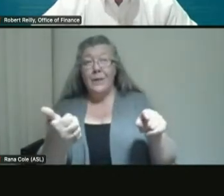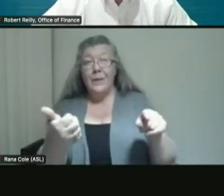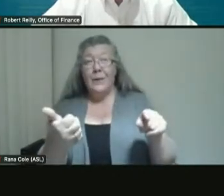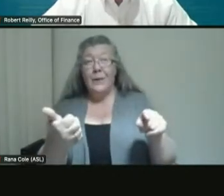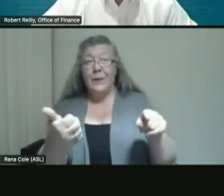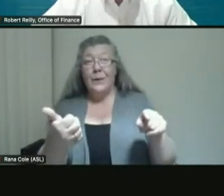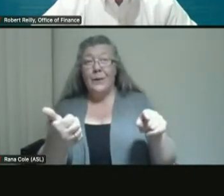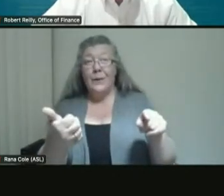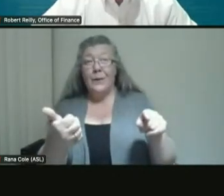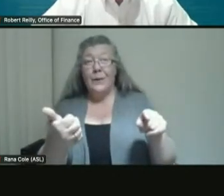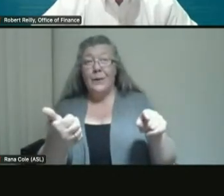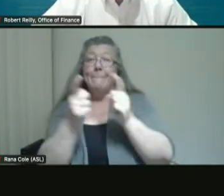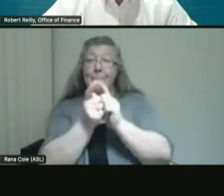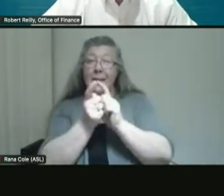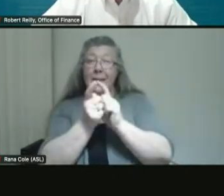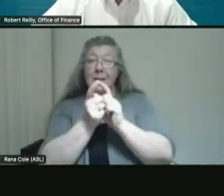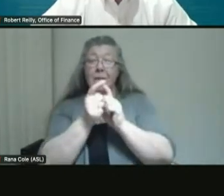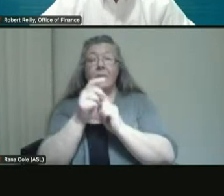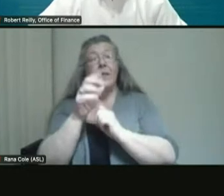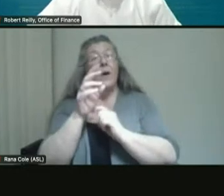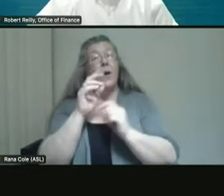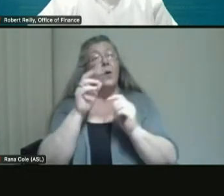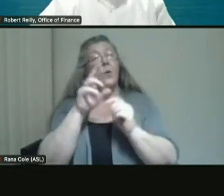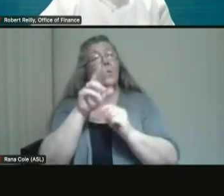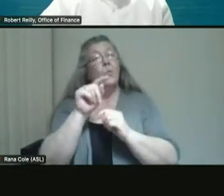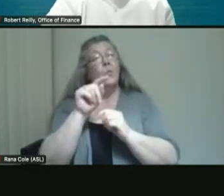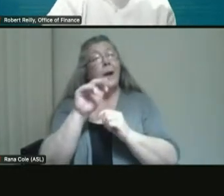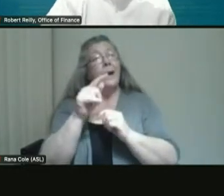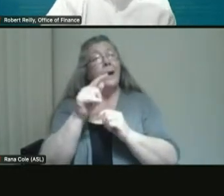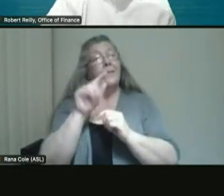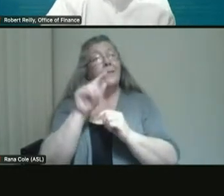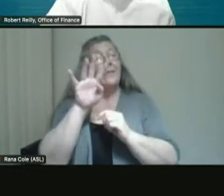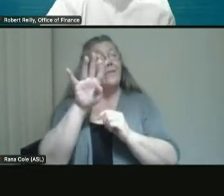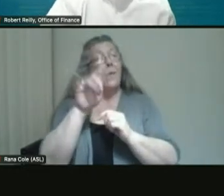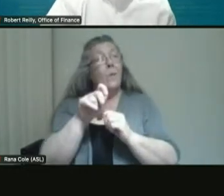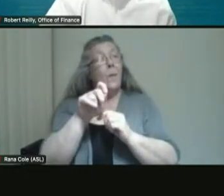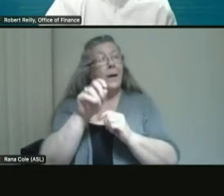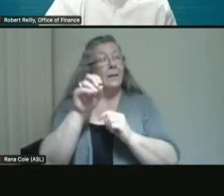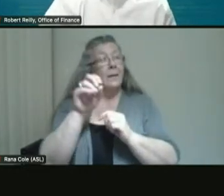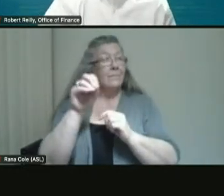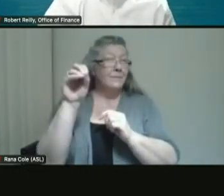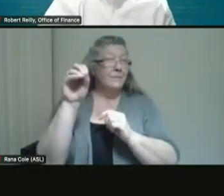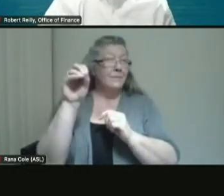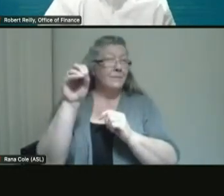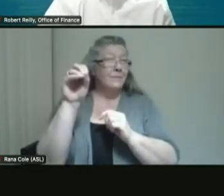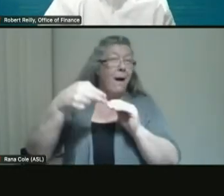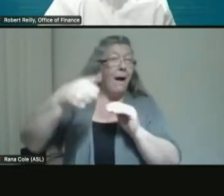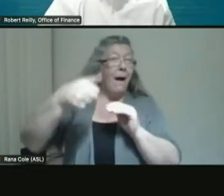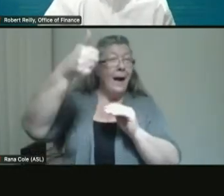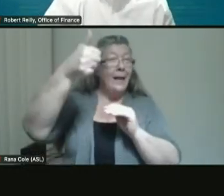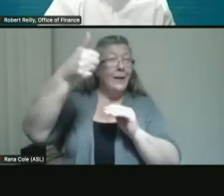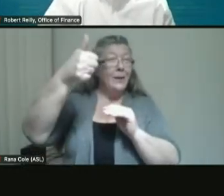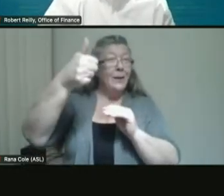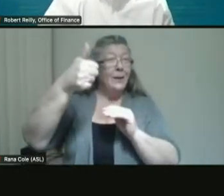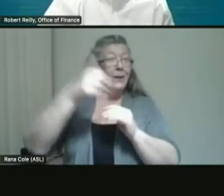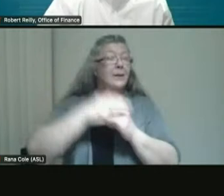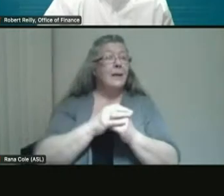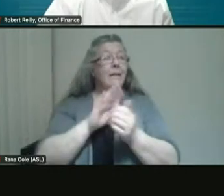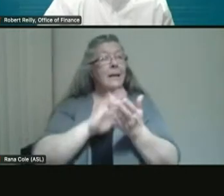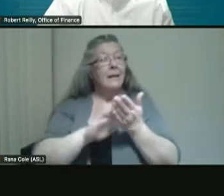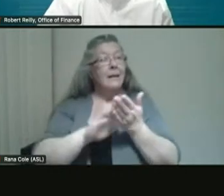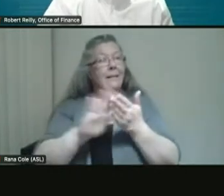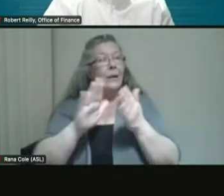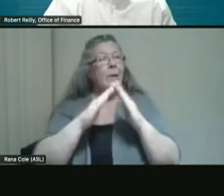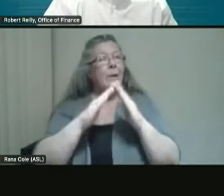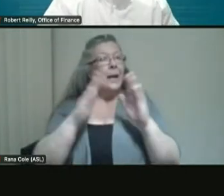rating of a 4 or higher, or who meet the What Works Clearinghouse rating. So it will be a transparent bid process